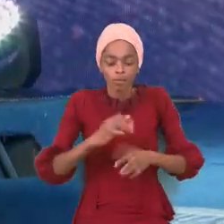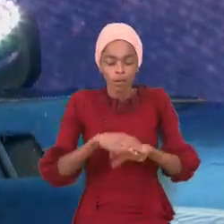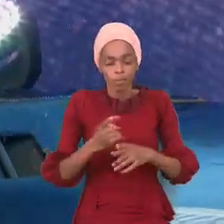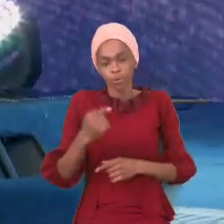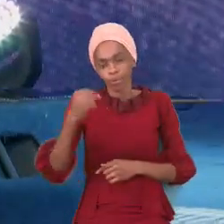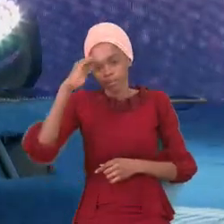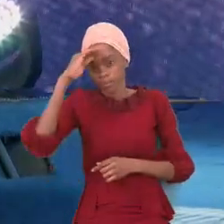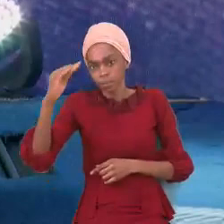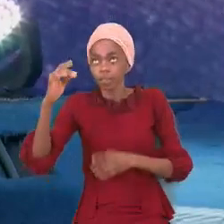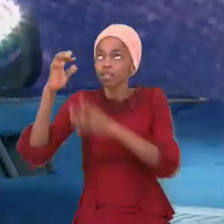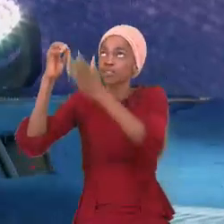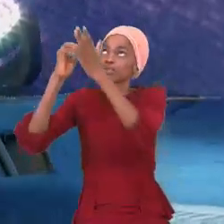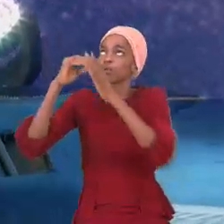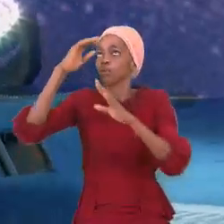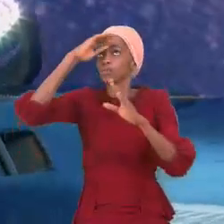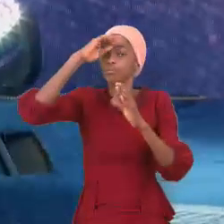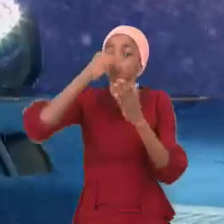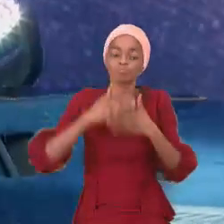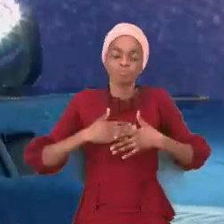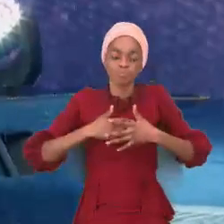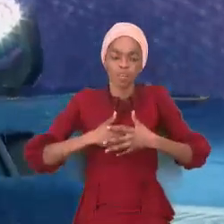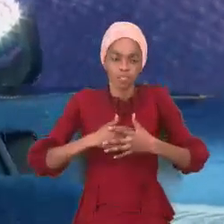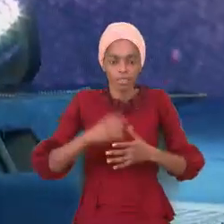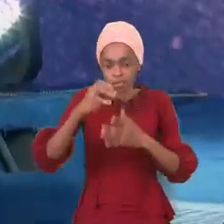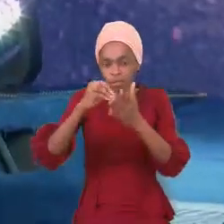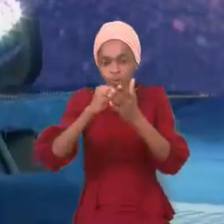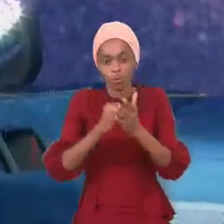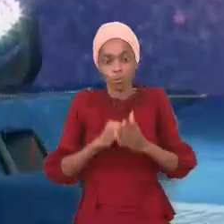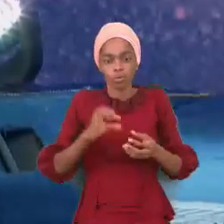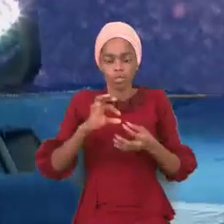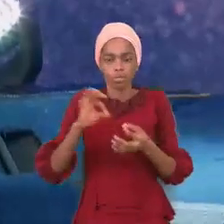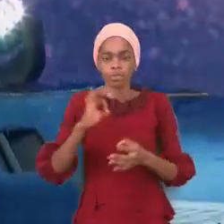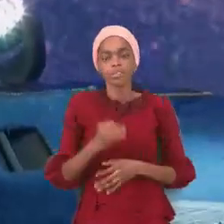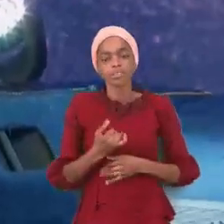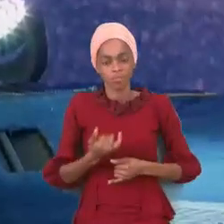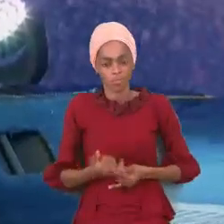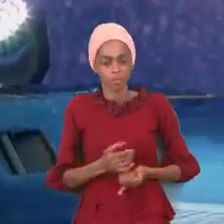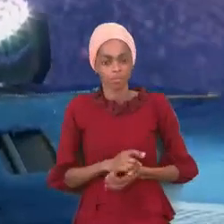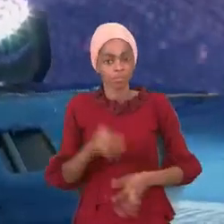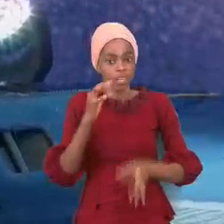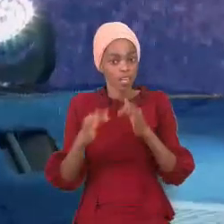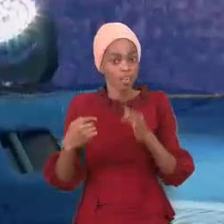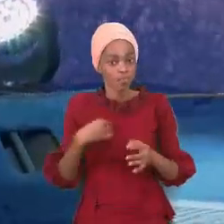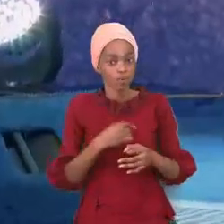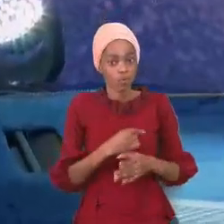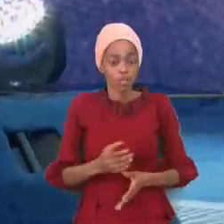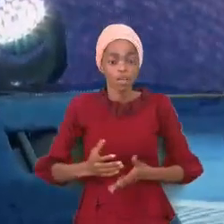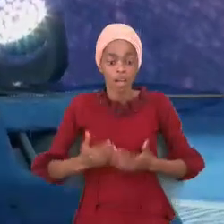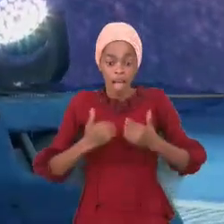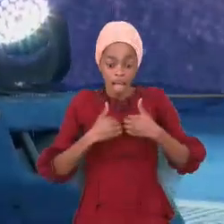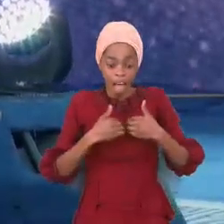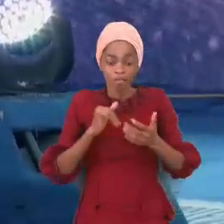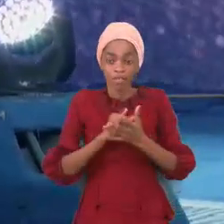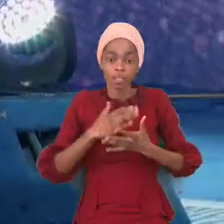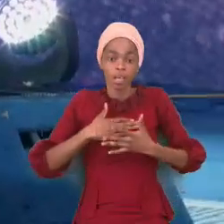own breath, his own spirit. Actually, if we carry that breath